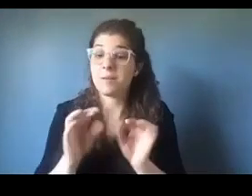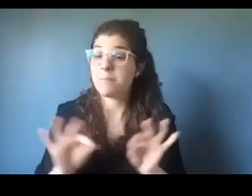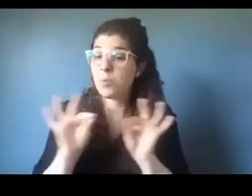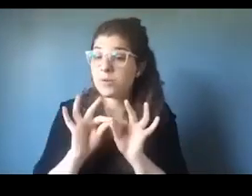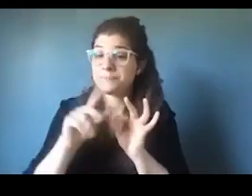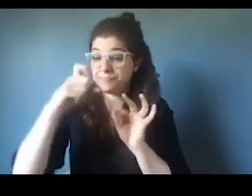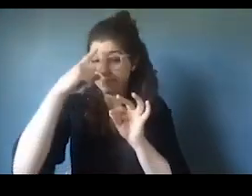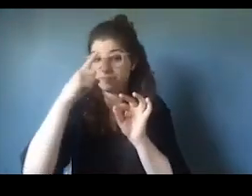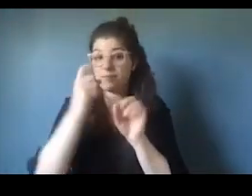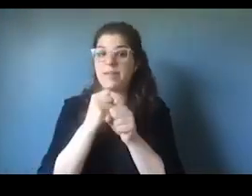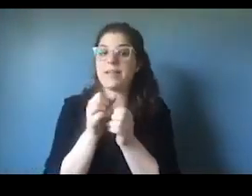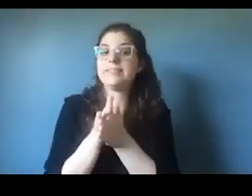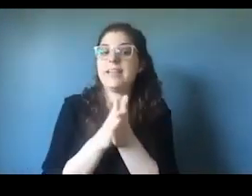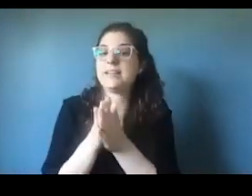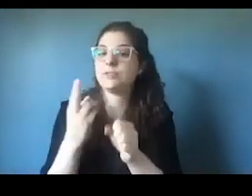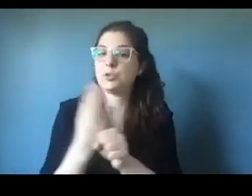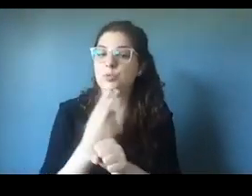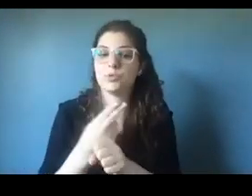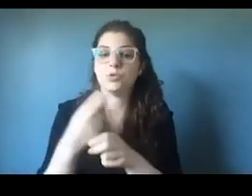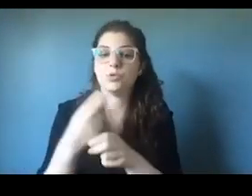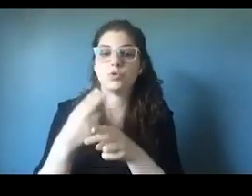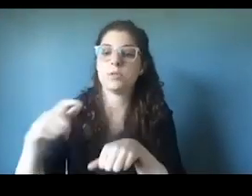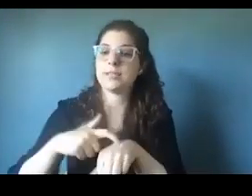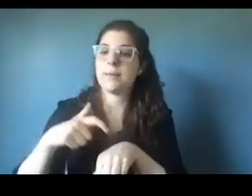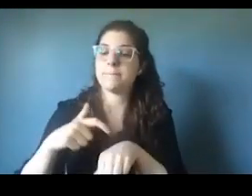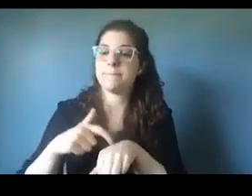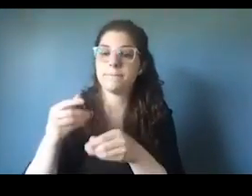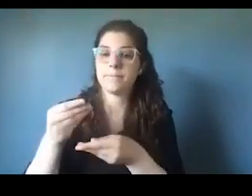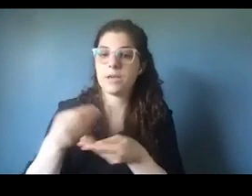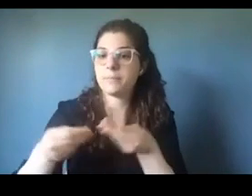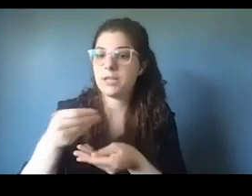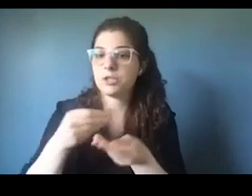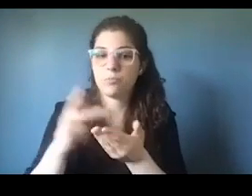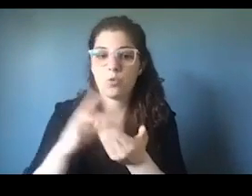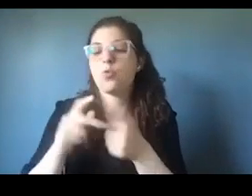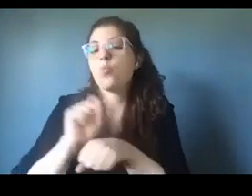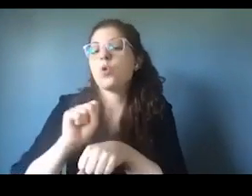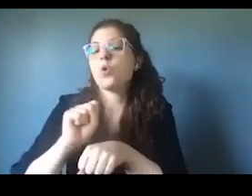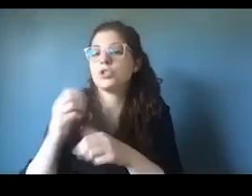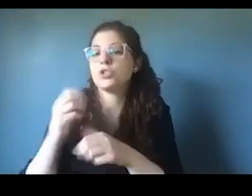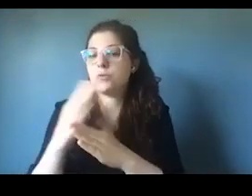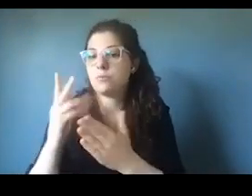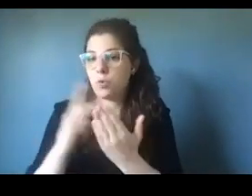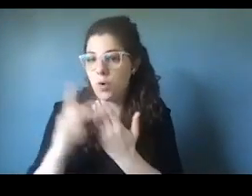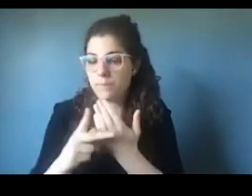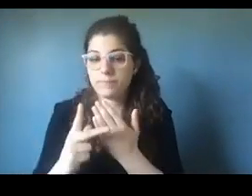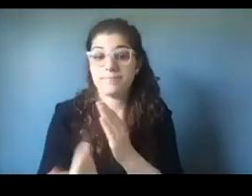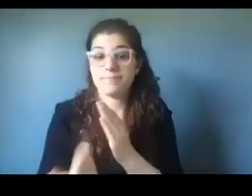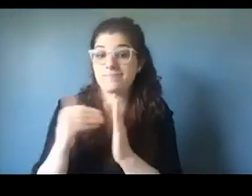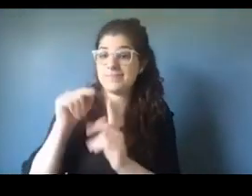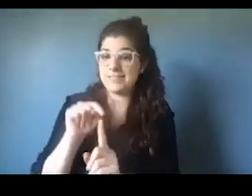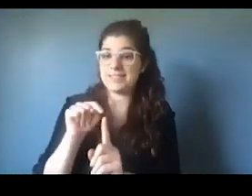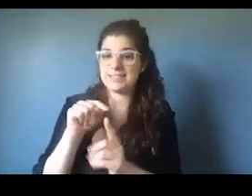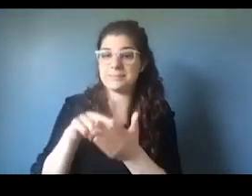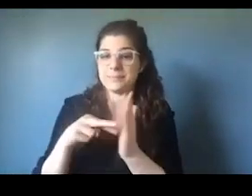an incentive to use short-time compensation programs or work-sharing programs. So these are the programs where, again,